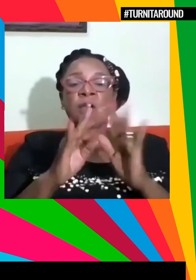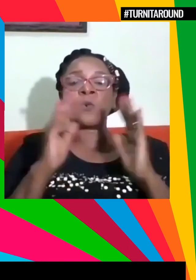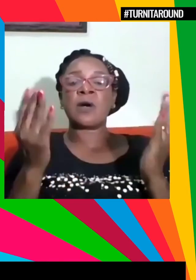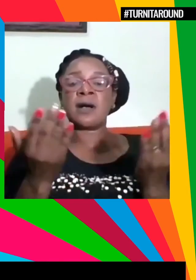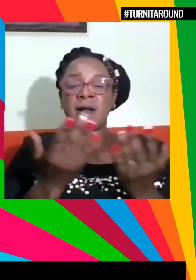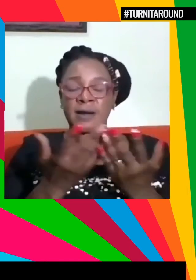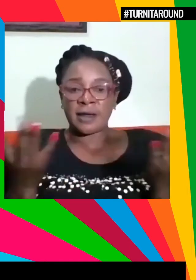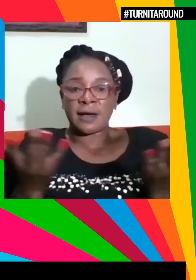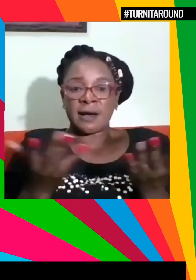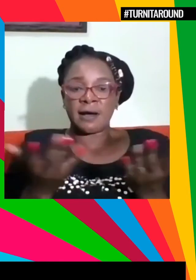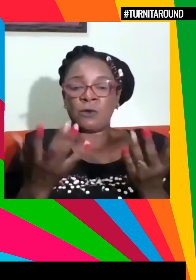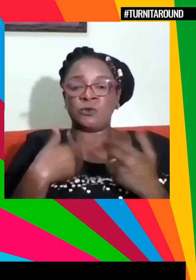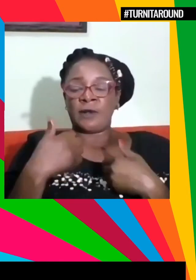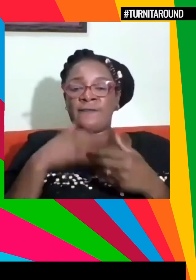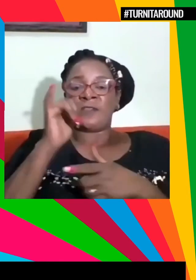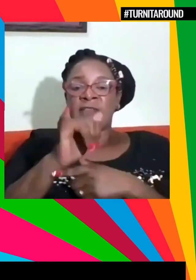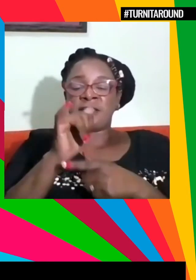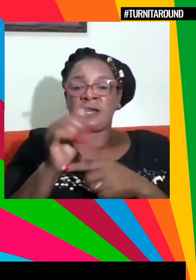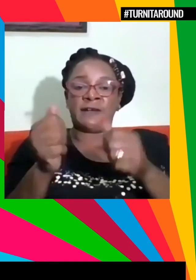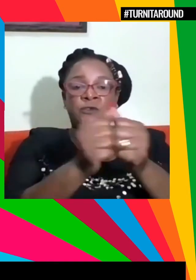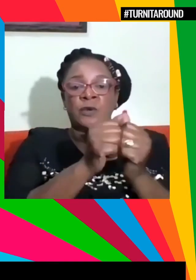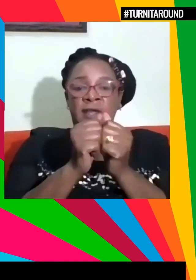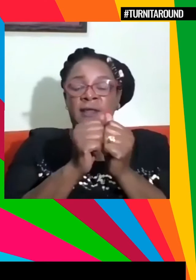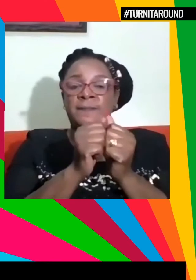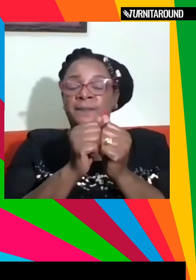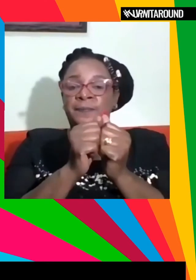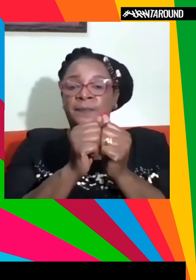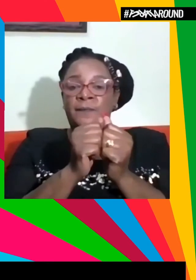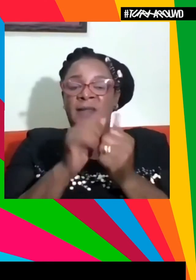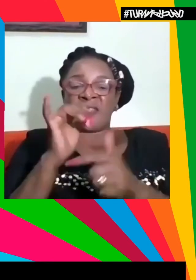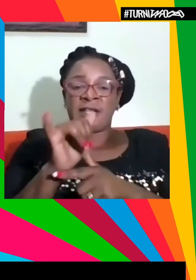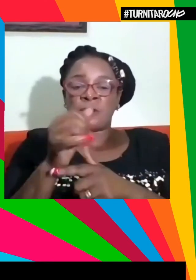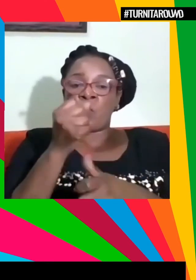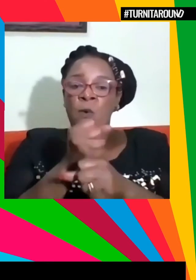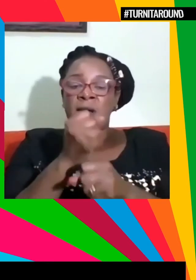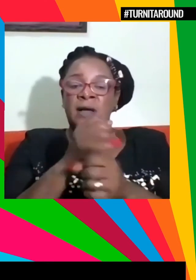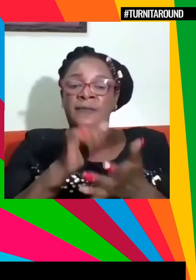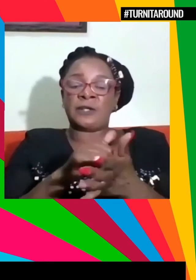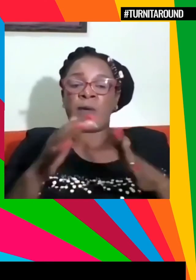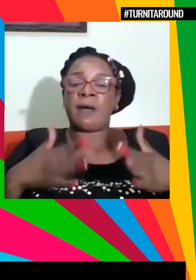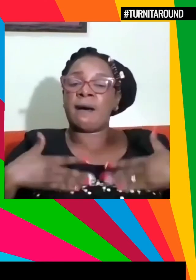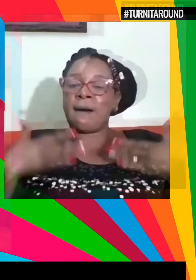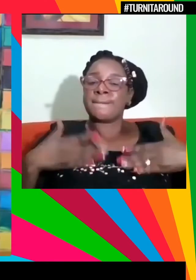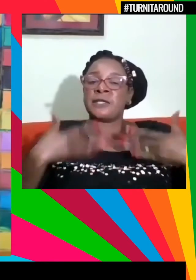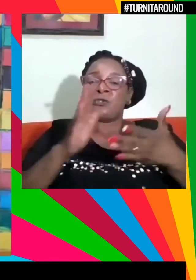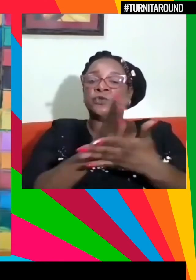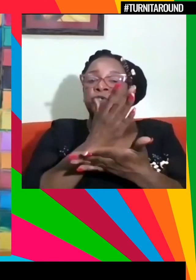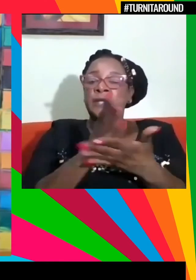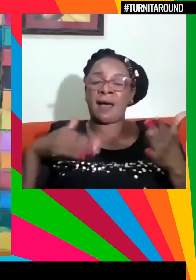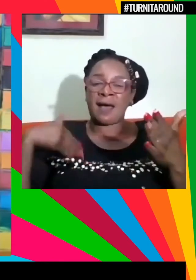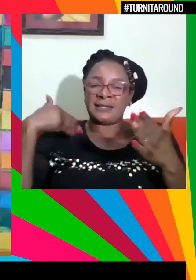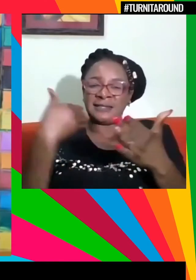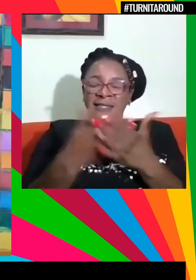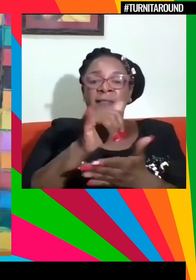to solve the ocean plastic pollution problem together. So this is one piece of work that we're very happy to share. And to that point, we